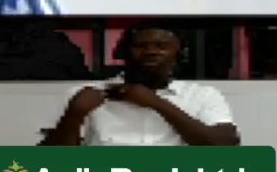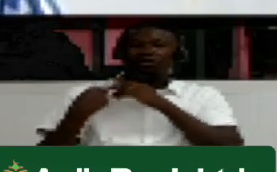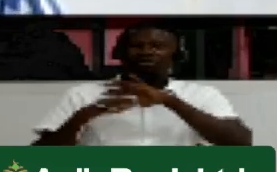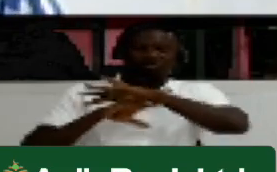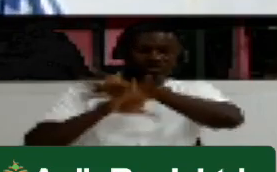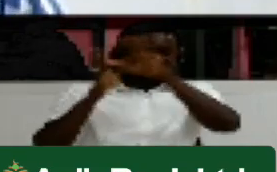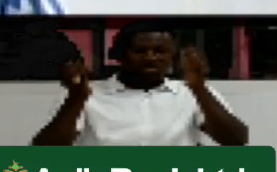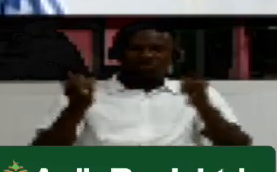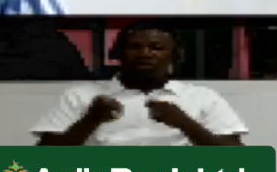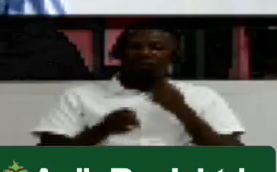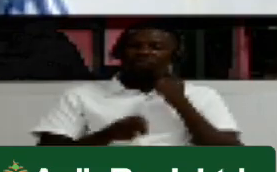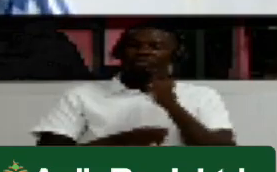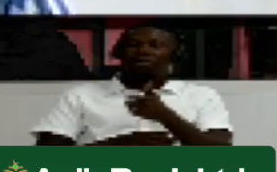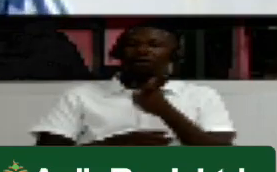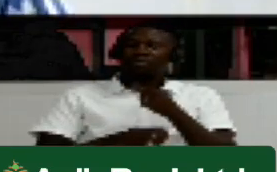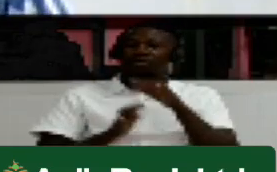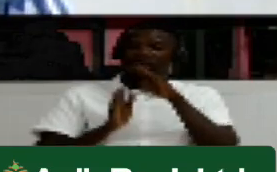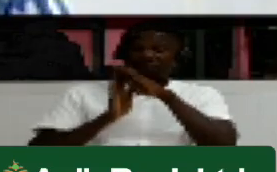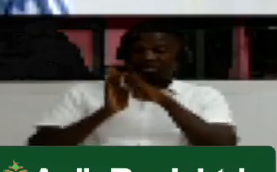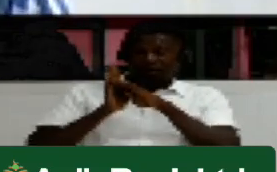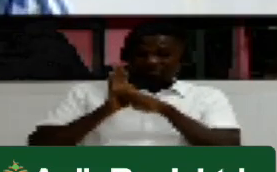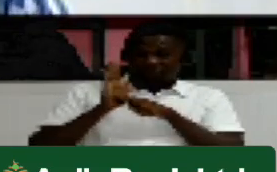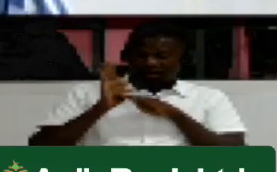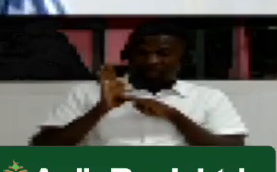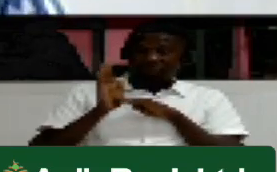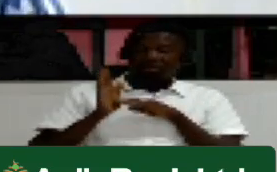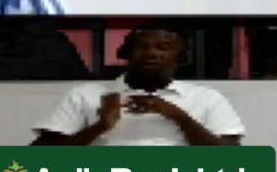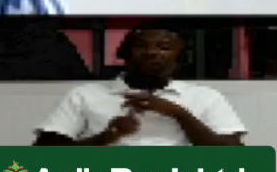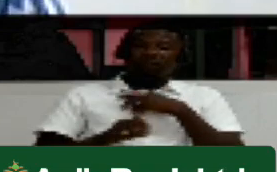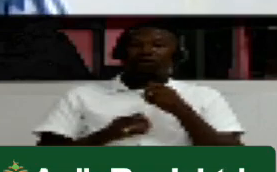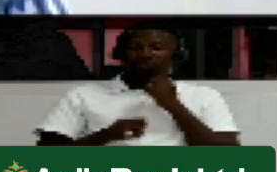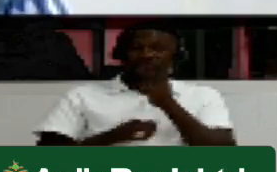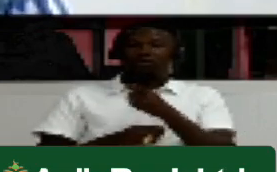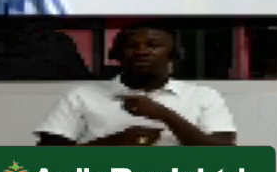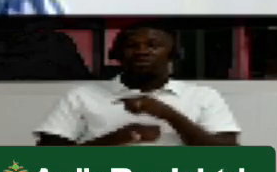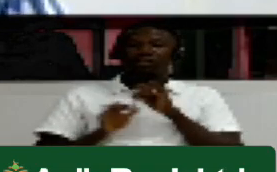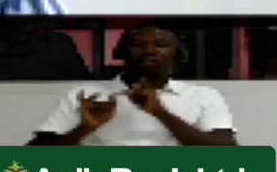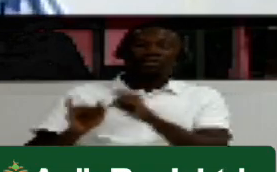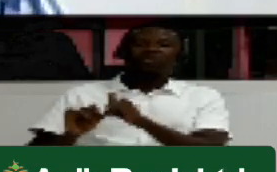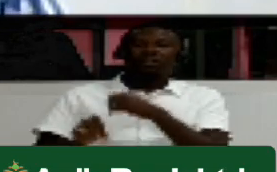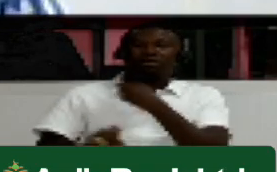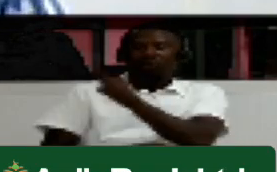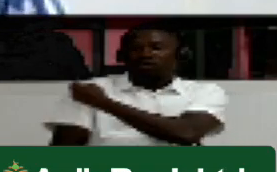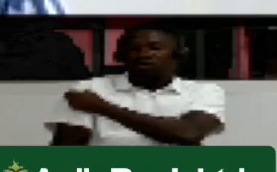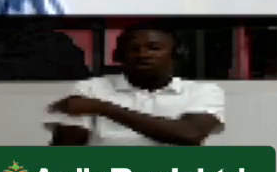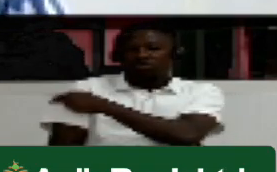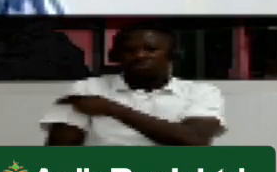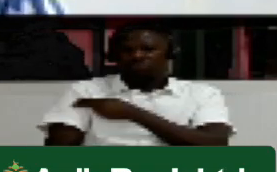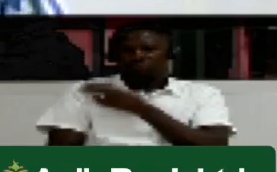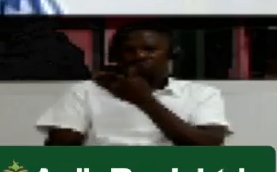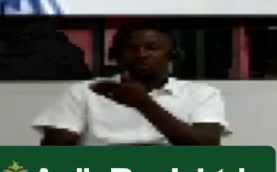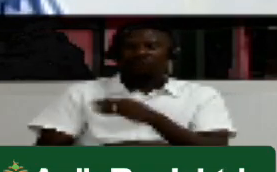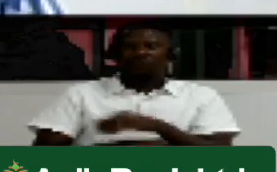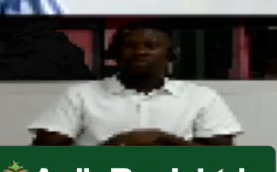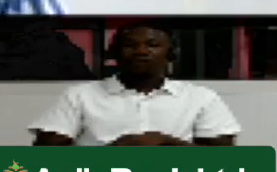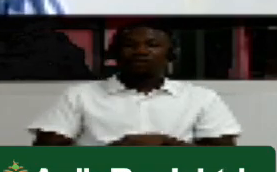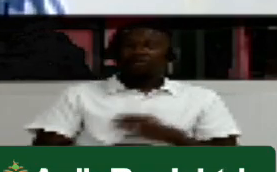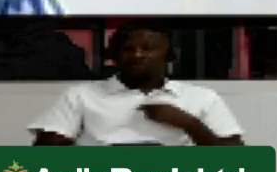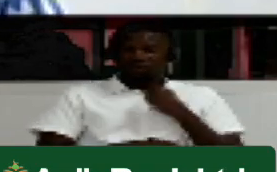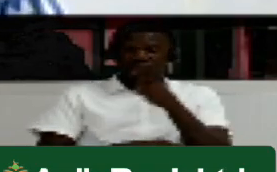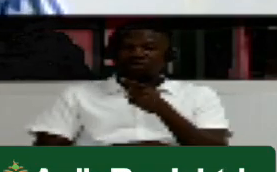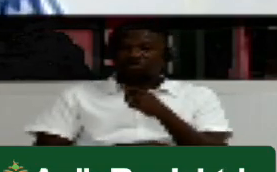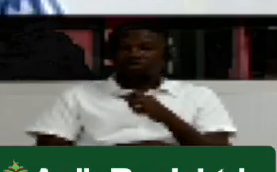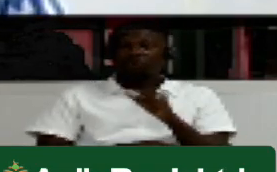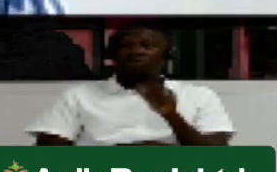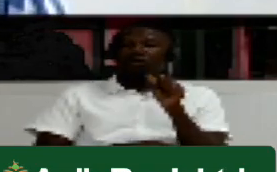for all the bills that will cost us staying in that hospital. He has to pay for another